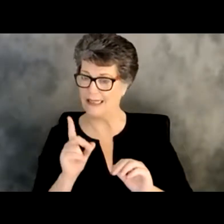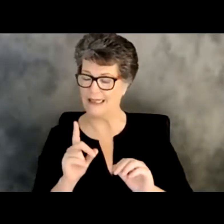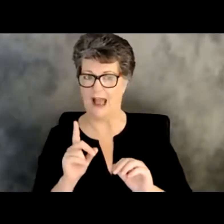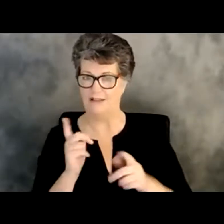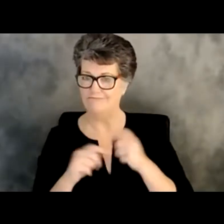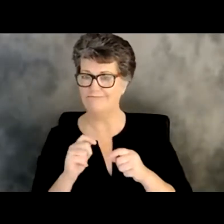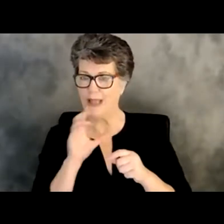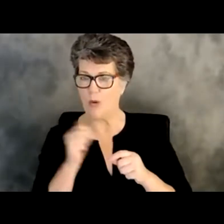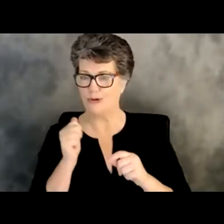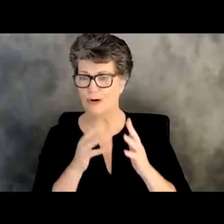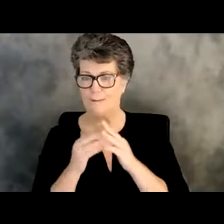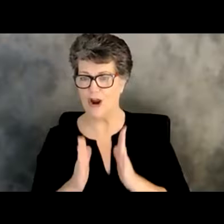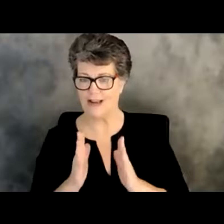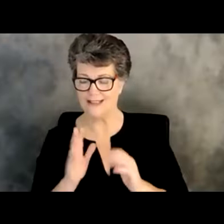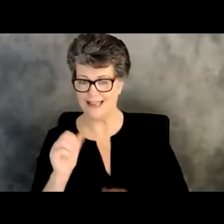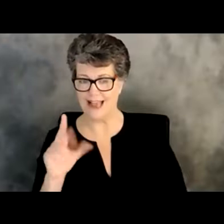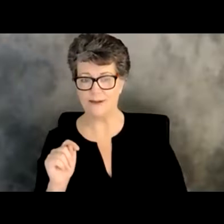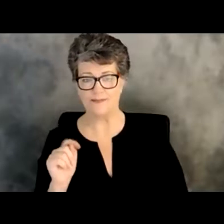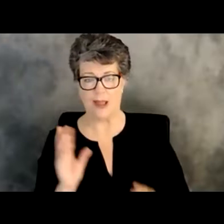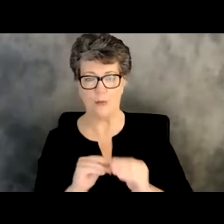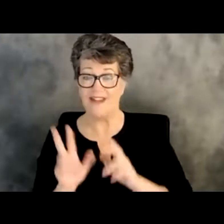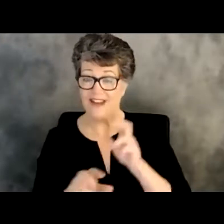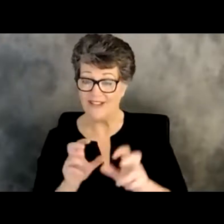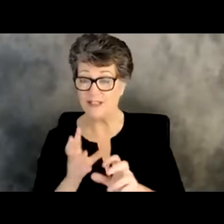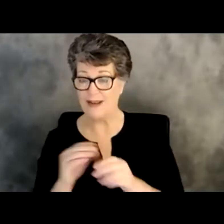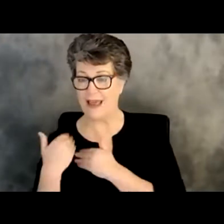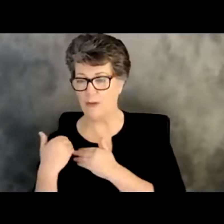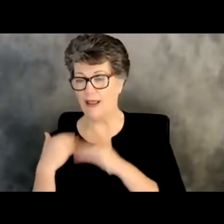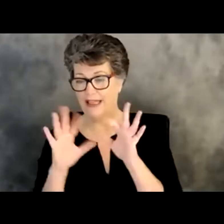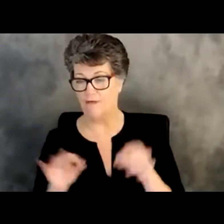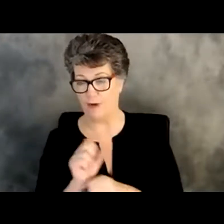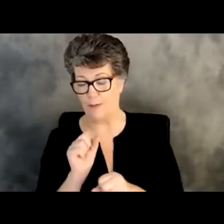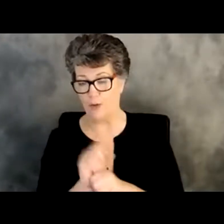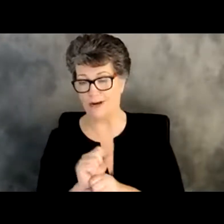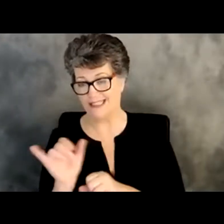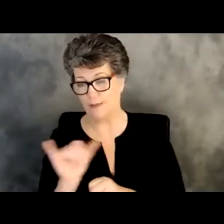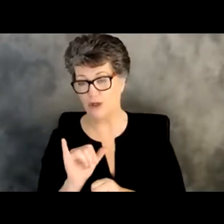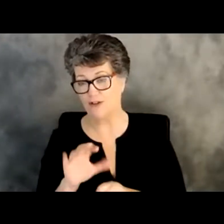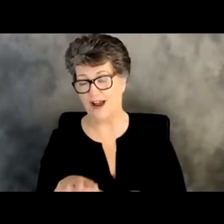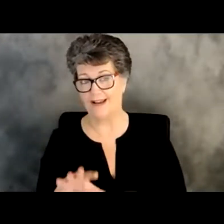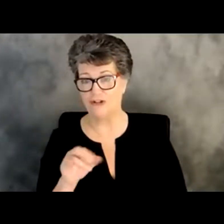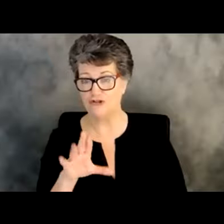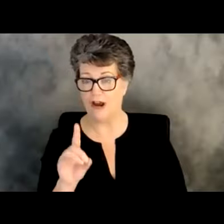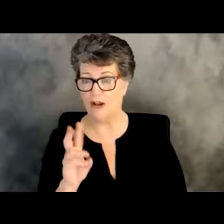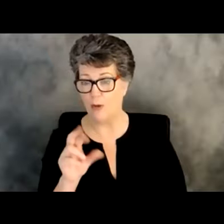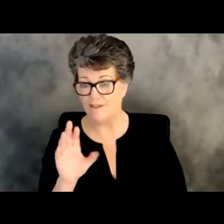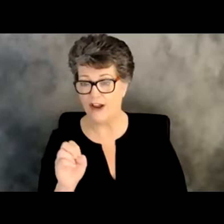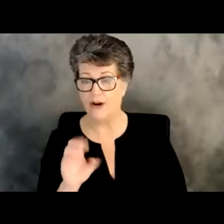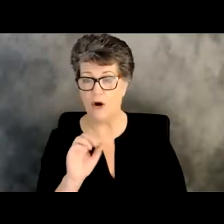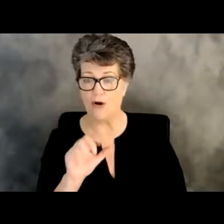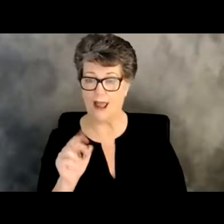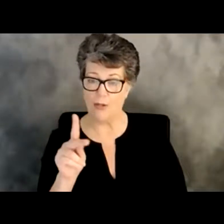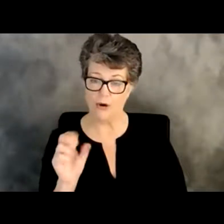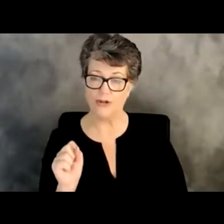Act and potentially more of an investment and accountability framework similar to what you might find in child welfare or CalWorks or other types